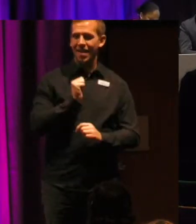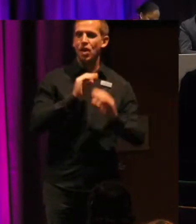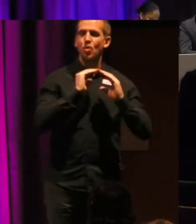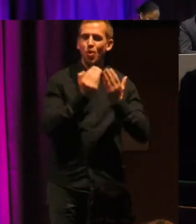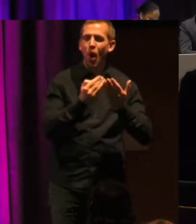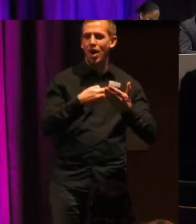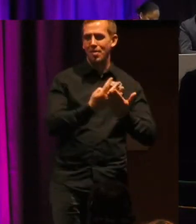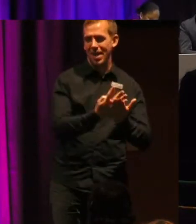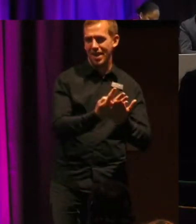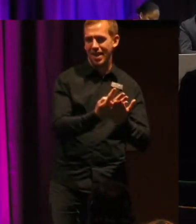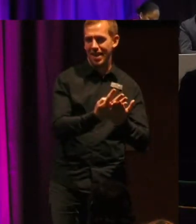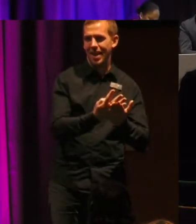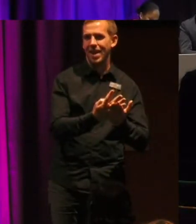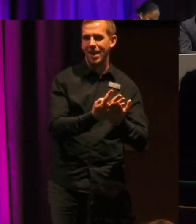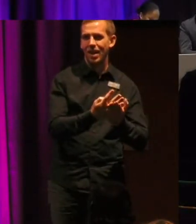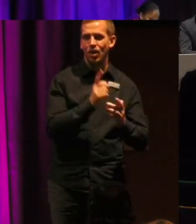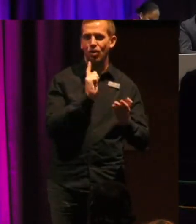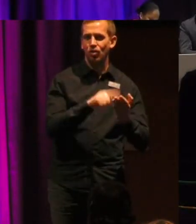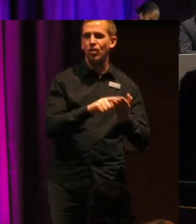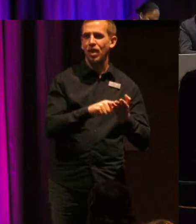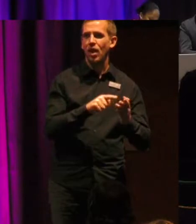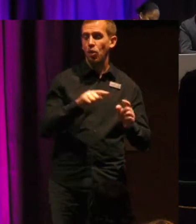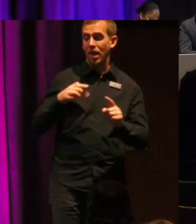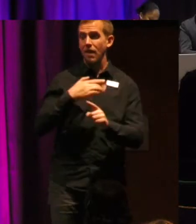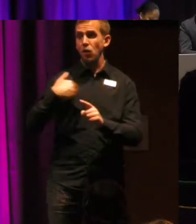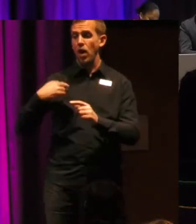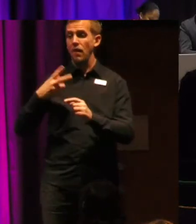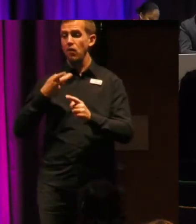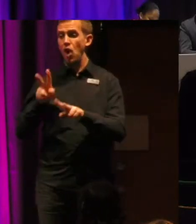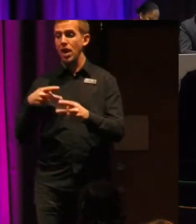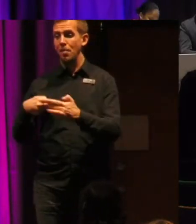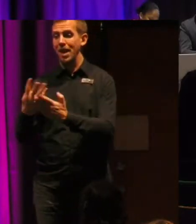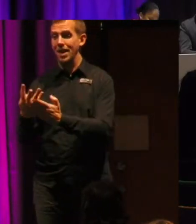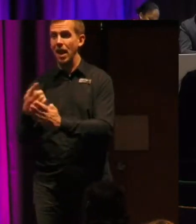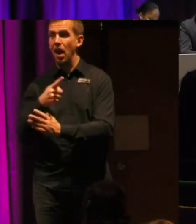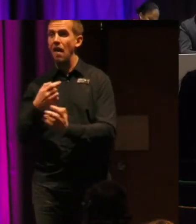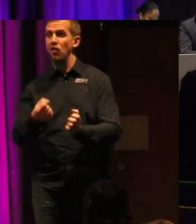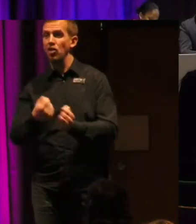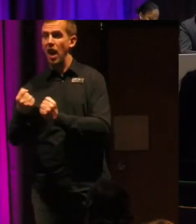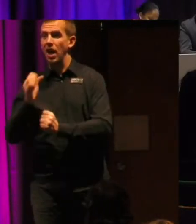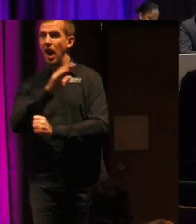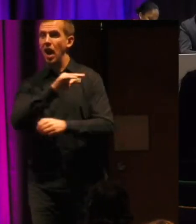media for our media then to amplify it. And I think sometimes it's the problem of our